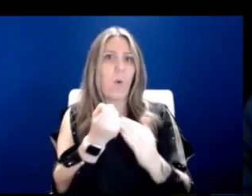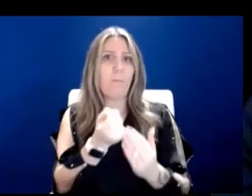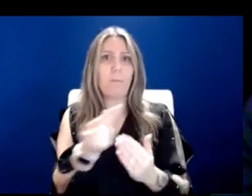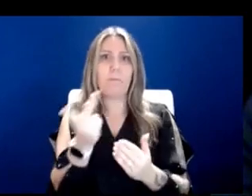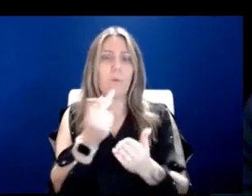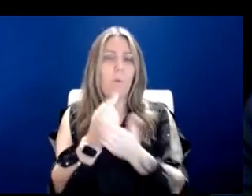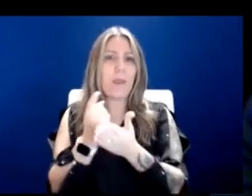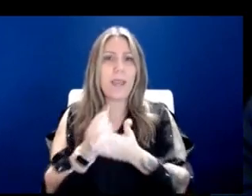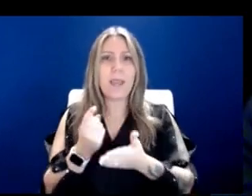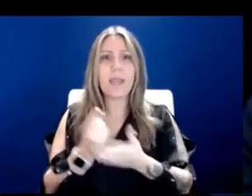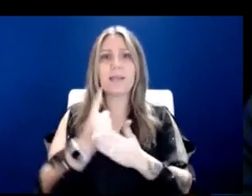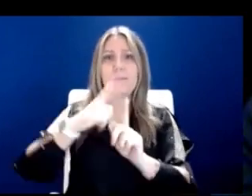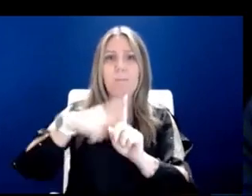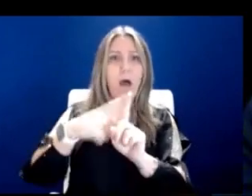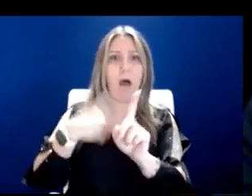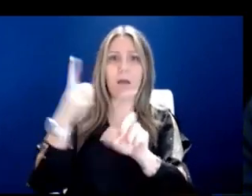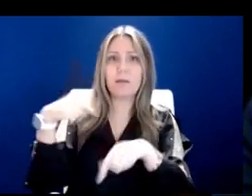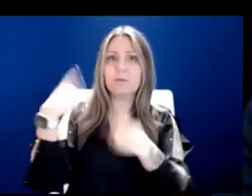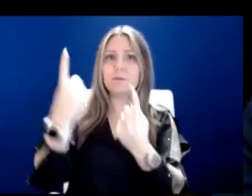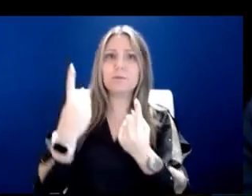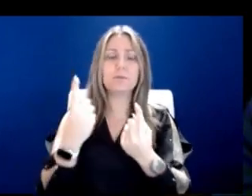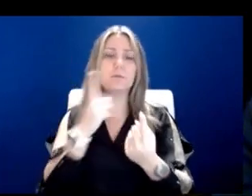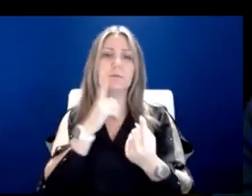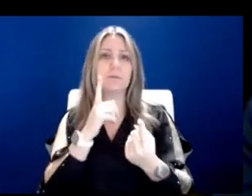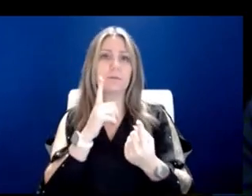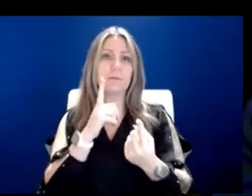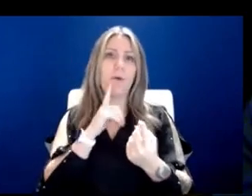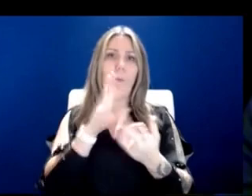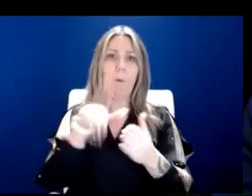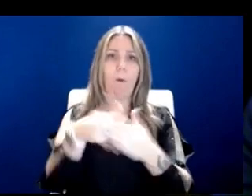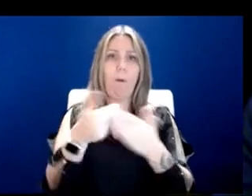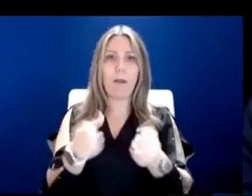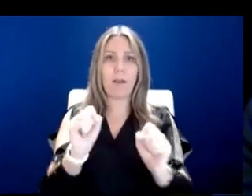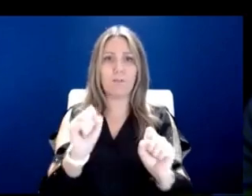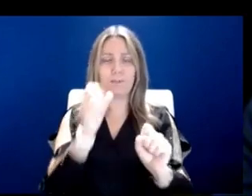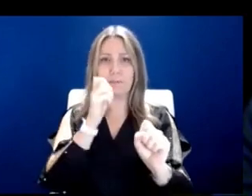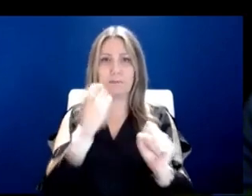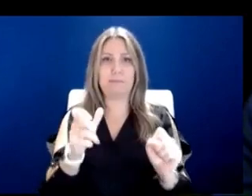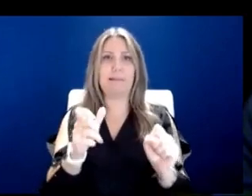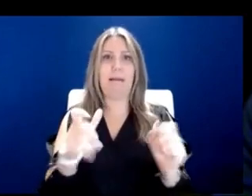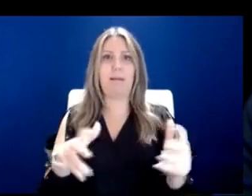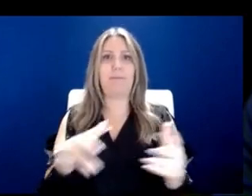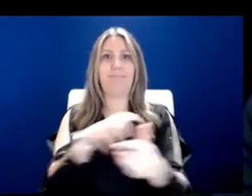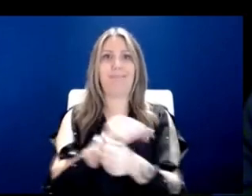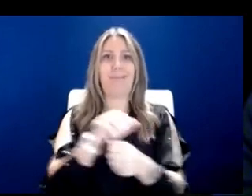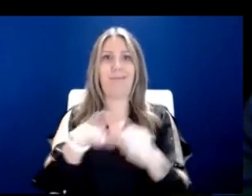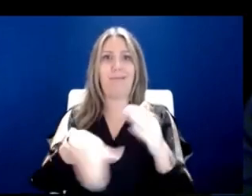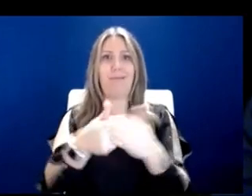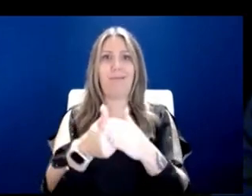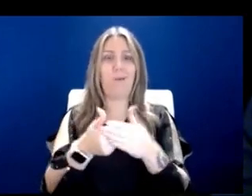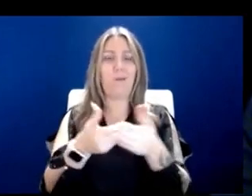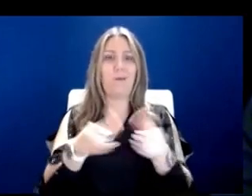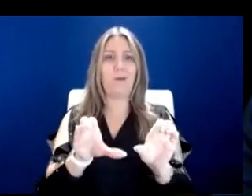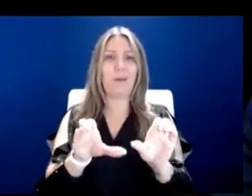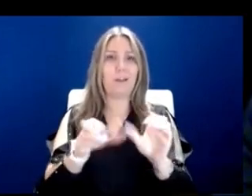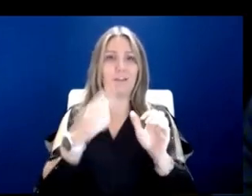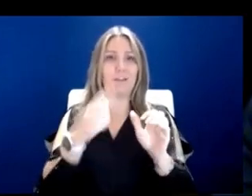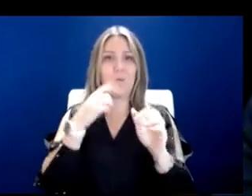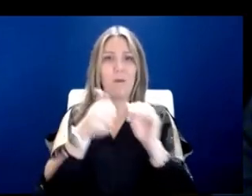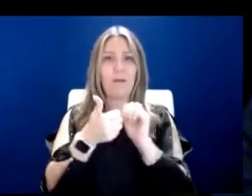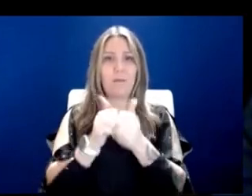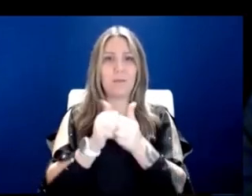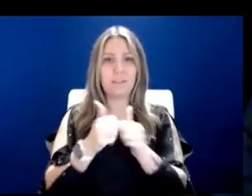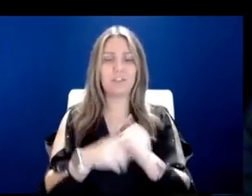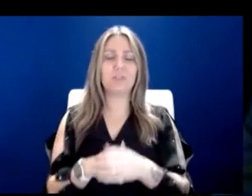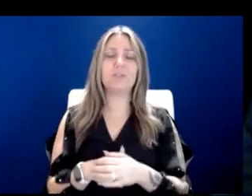taking every effort not to potentially ruin the chance to compete. I think the worst nightmare, which is that emotional